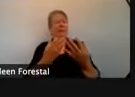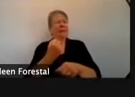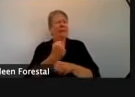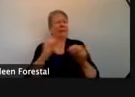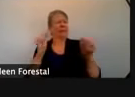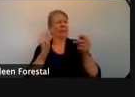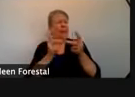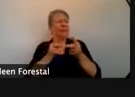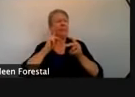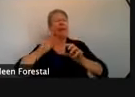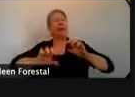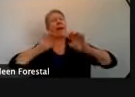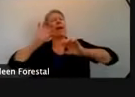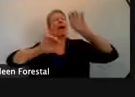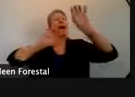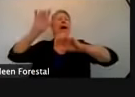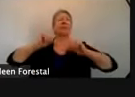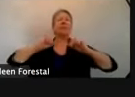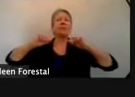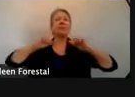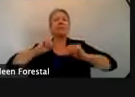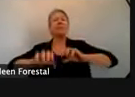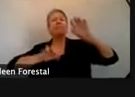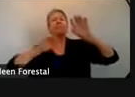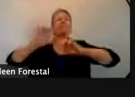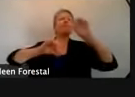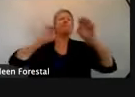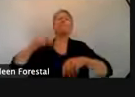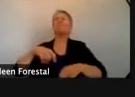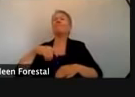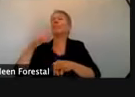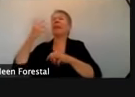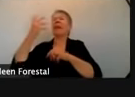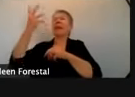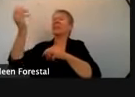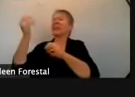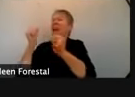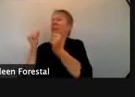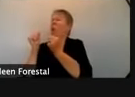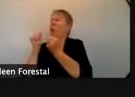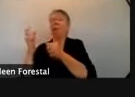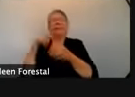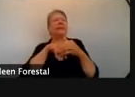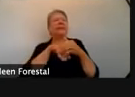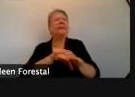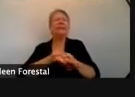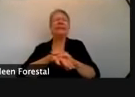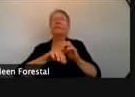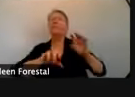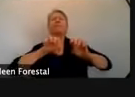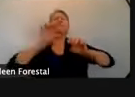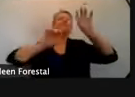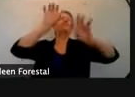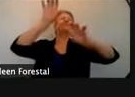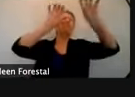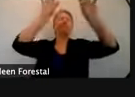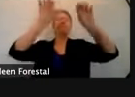travel to other rock climbing destinations is limited. Check out Lucas and the Gravity Vault